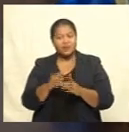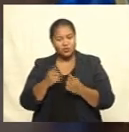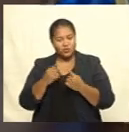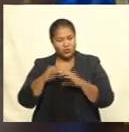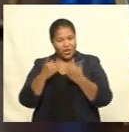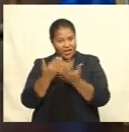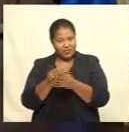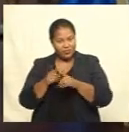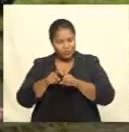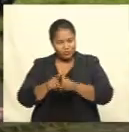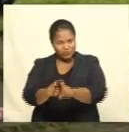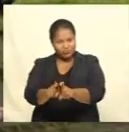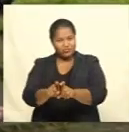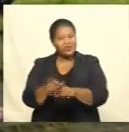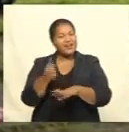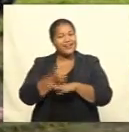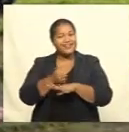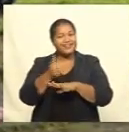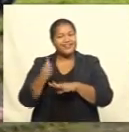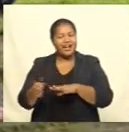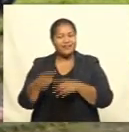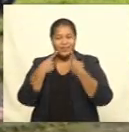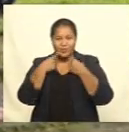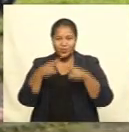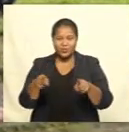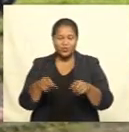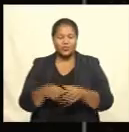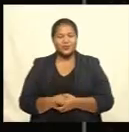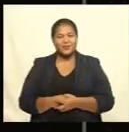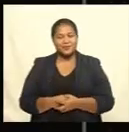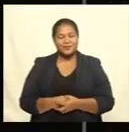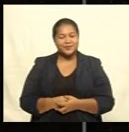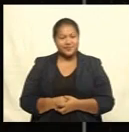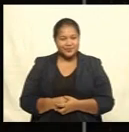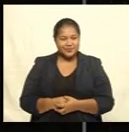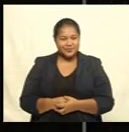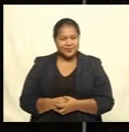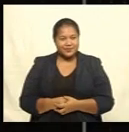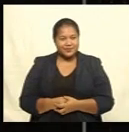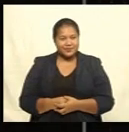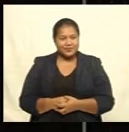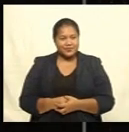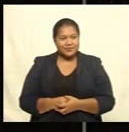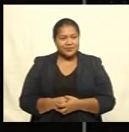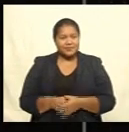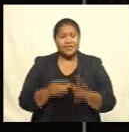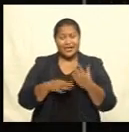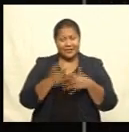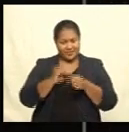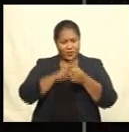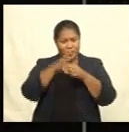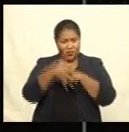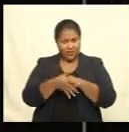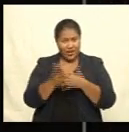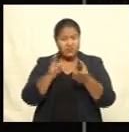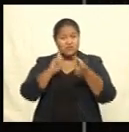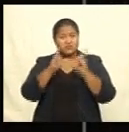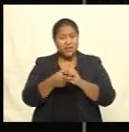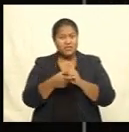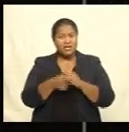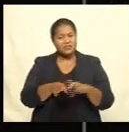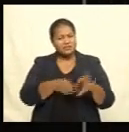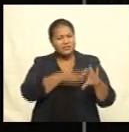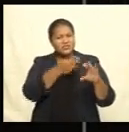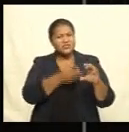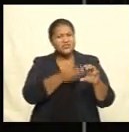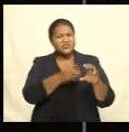directives. Josiah Nanunga, FBC News. In the midst of the COVID-19 crisis, journalists have